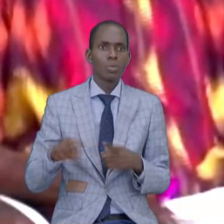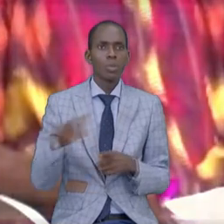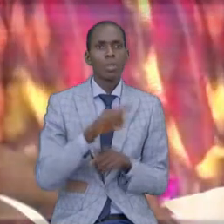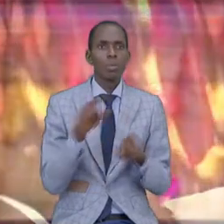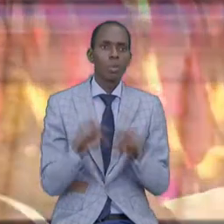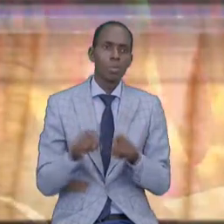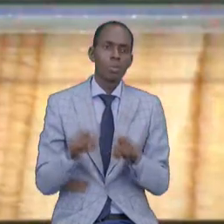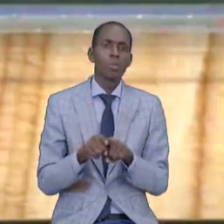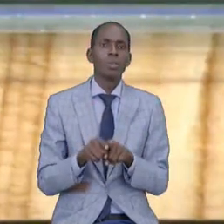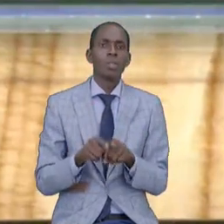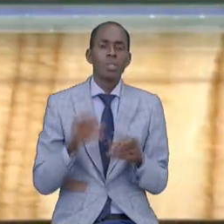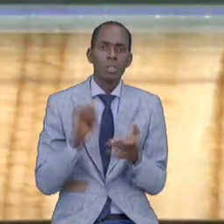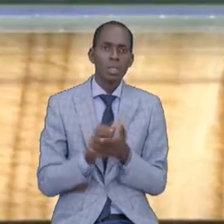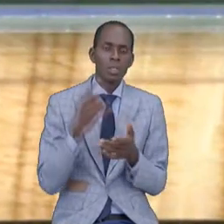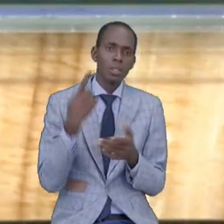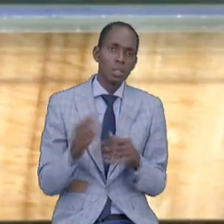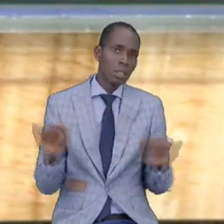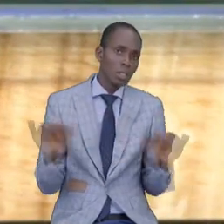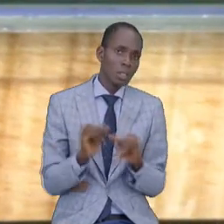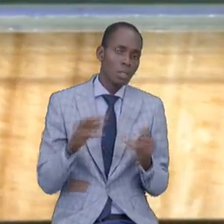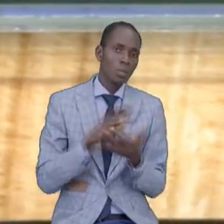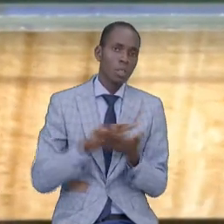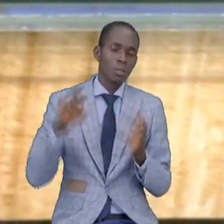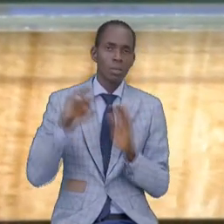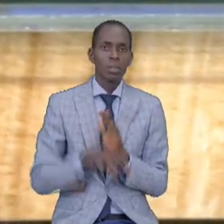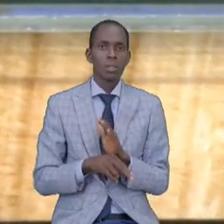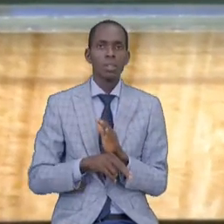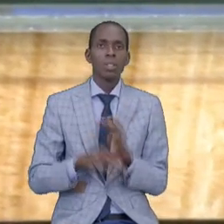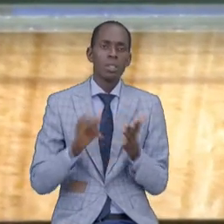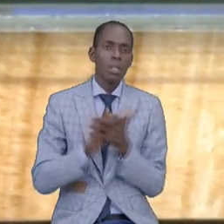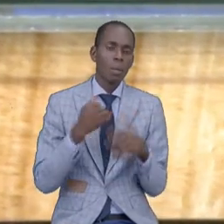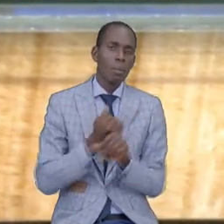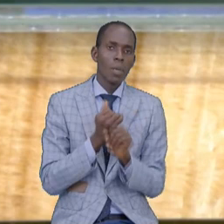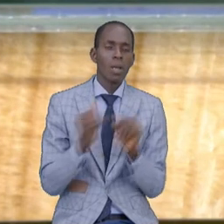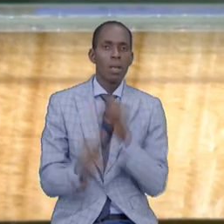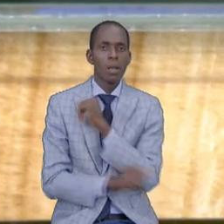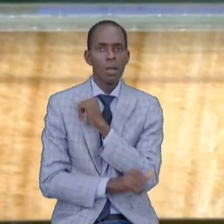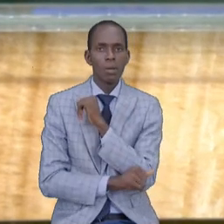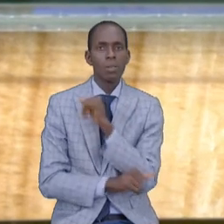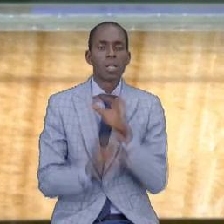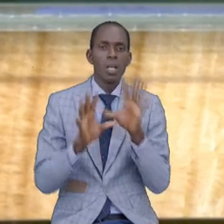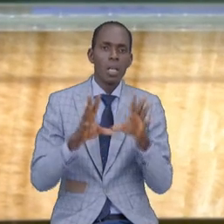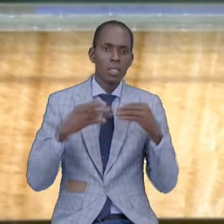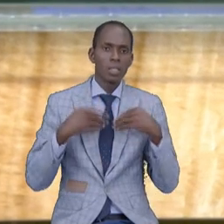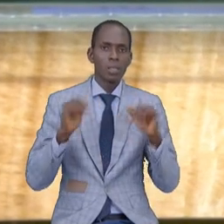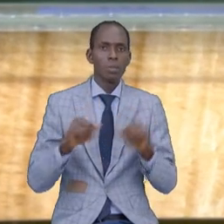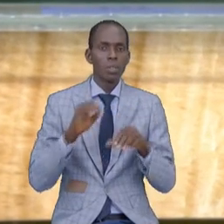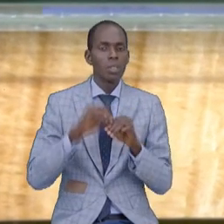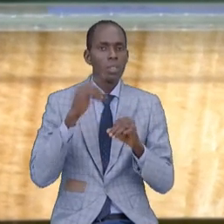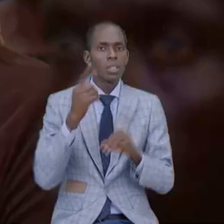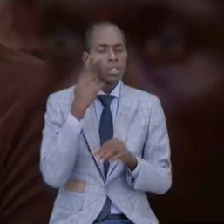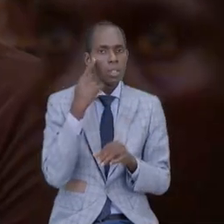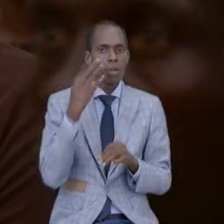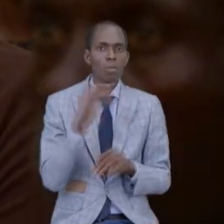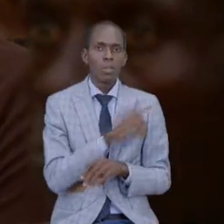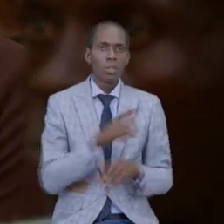also. That the same righteousness that made Abraham acceptable in the sight of the